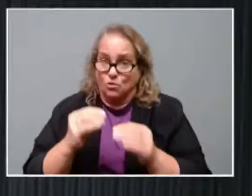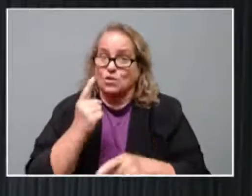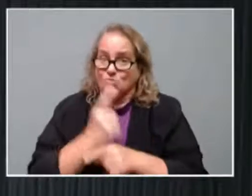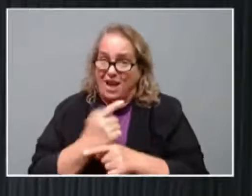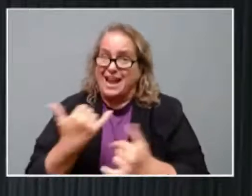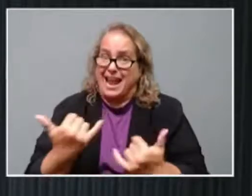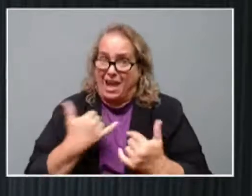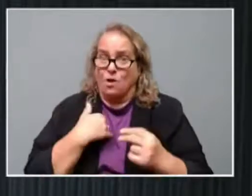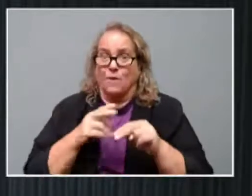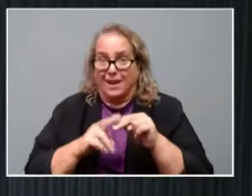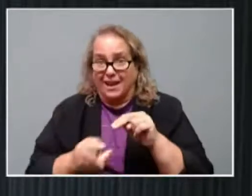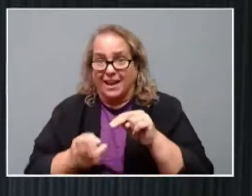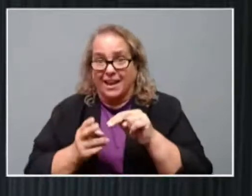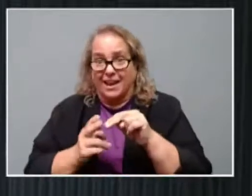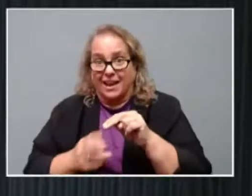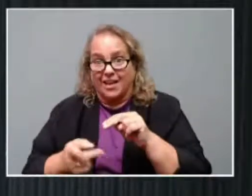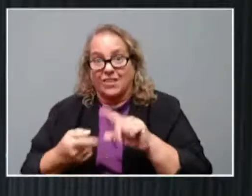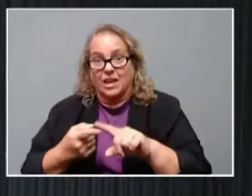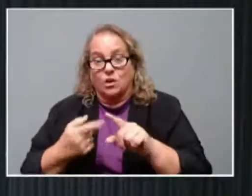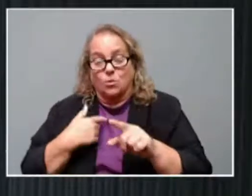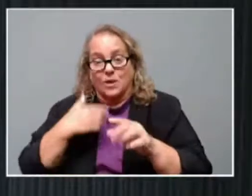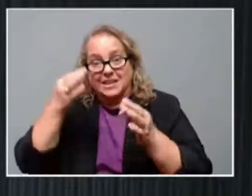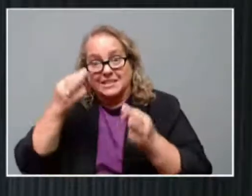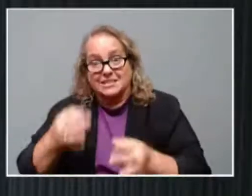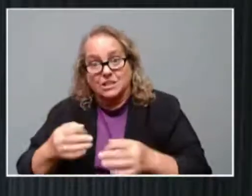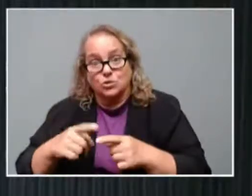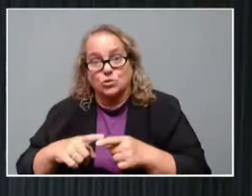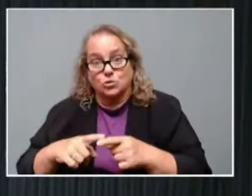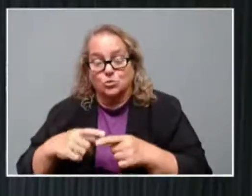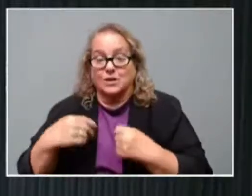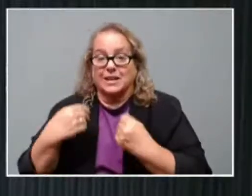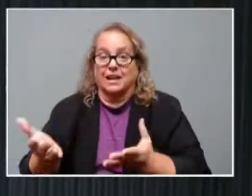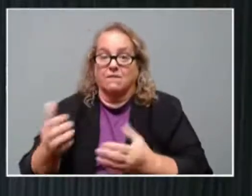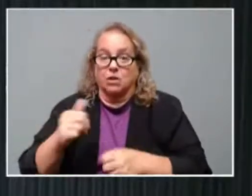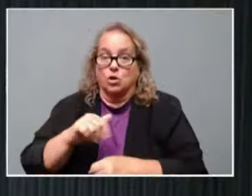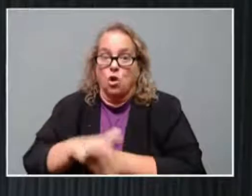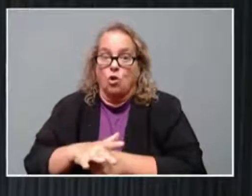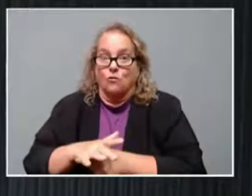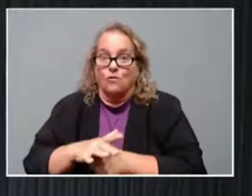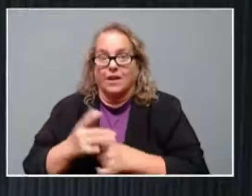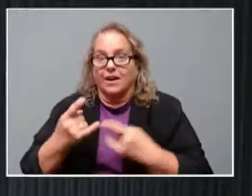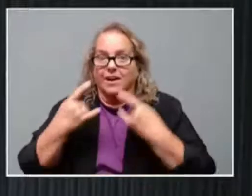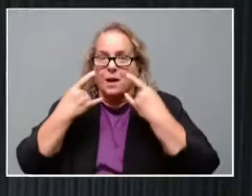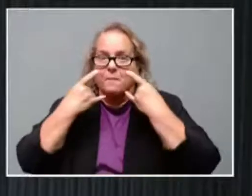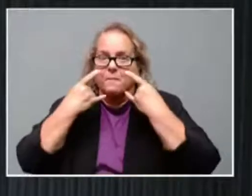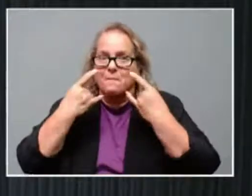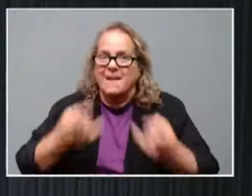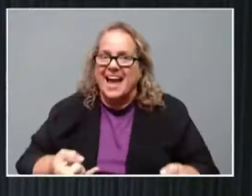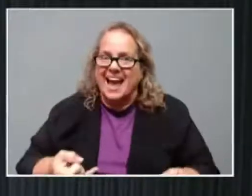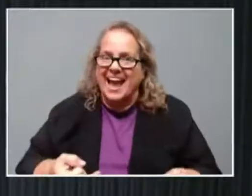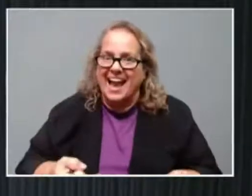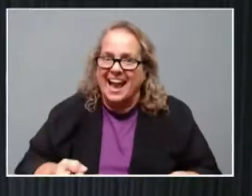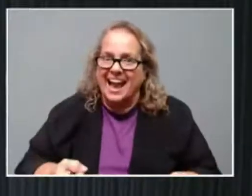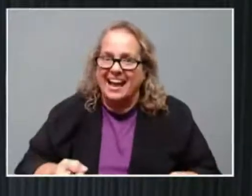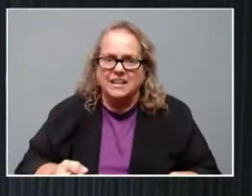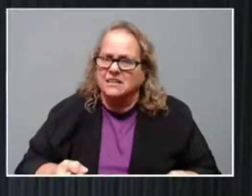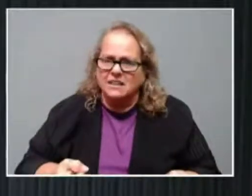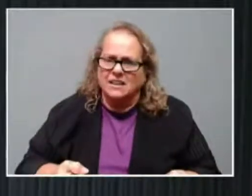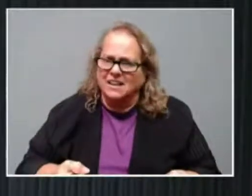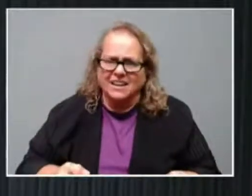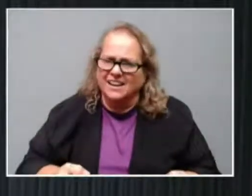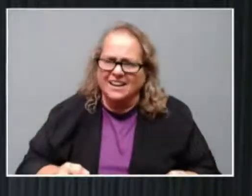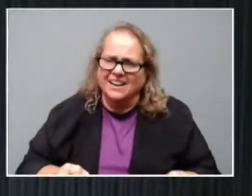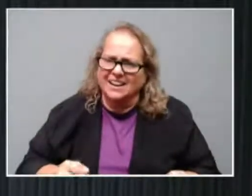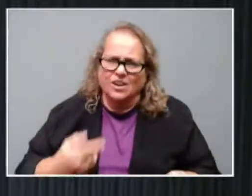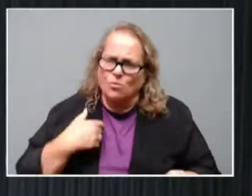decision that gives COVID the tactical advantage. Right now we're doing just a few things that we know help us win, and numbers are going